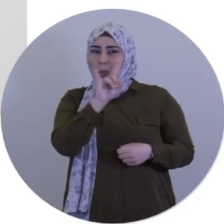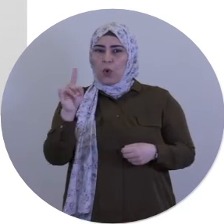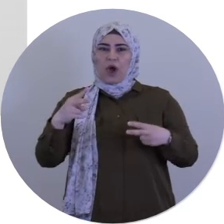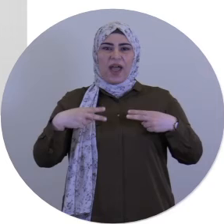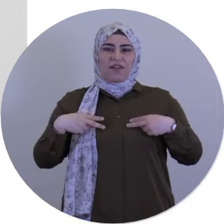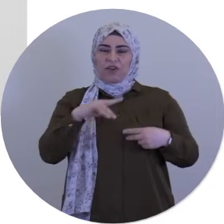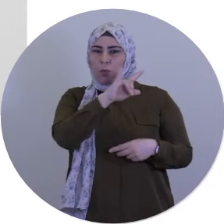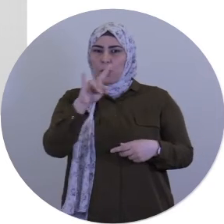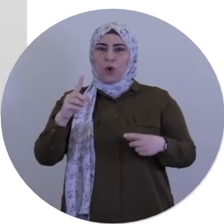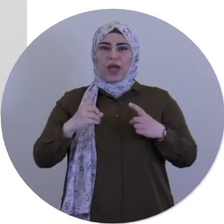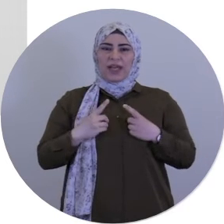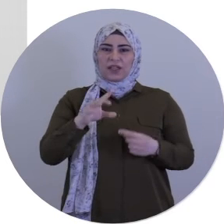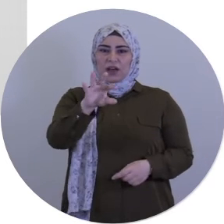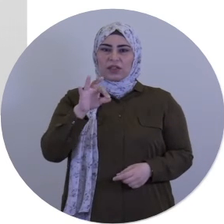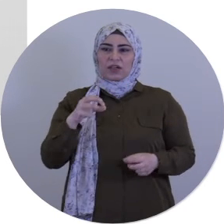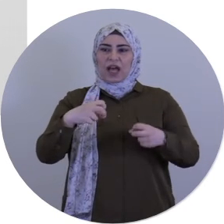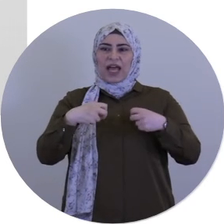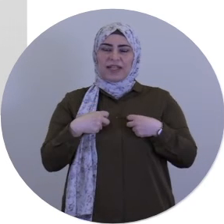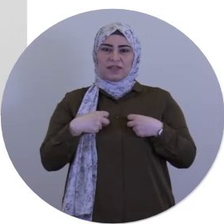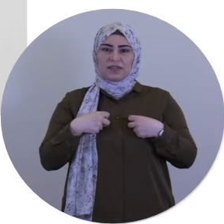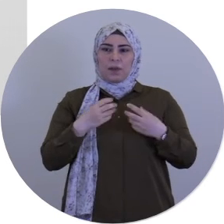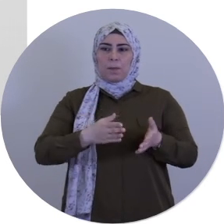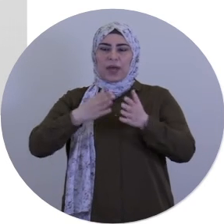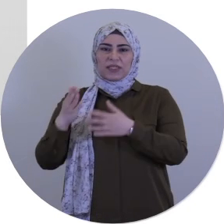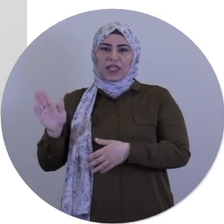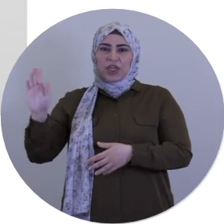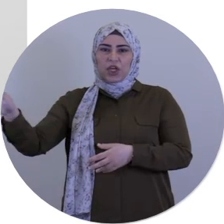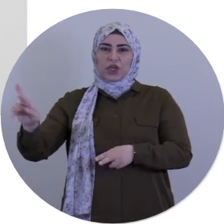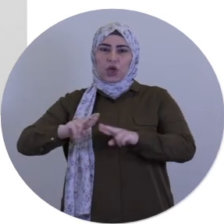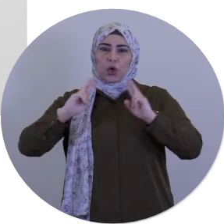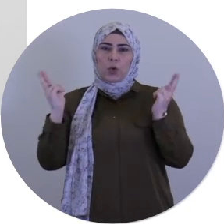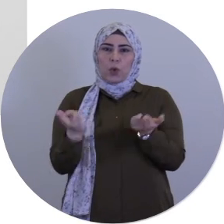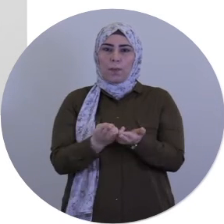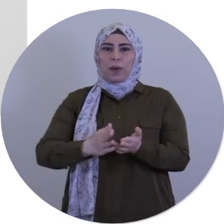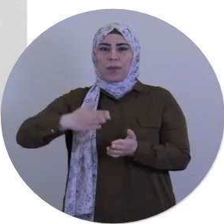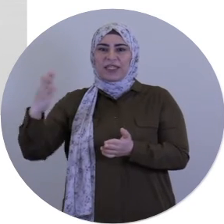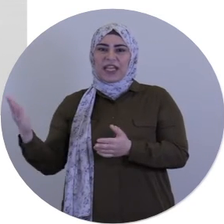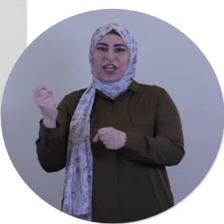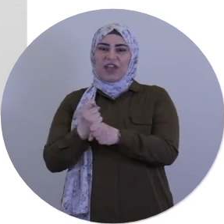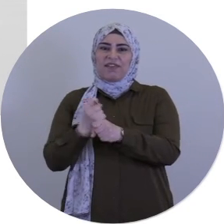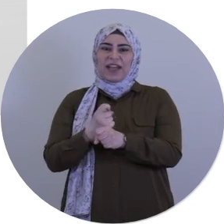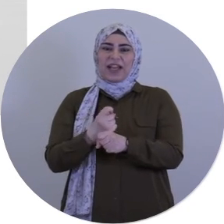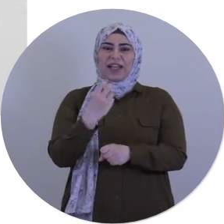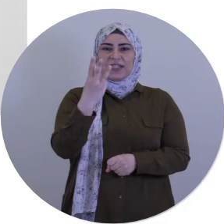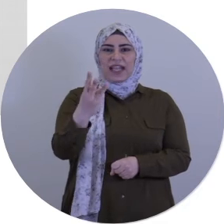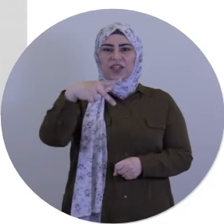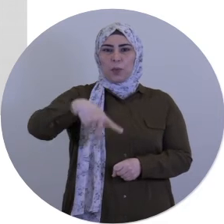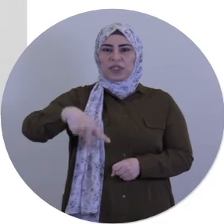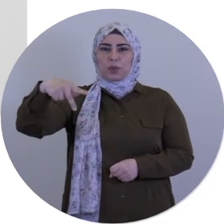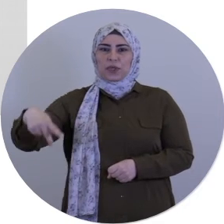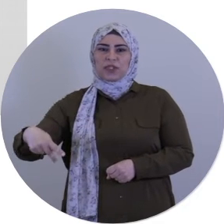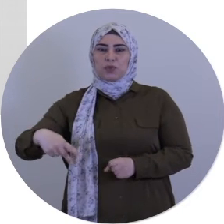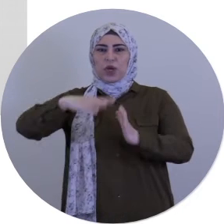used has. And I used has, not have, because Sarah is singular. Sarah has her room